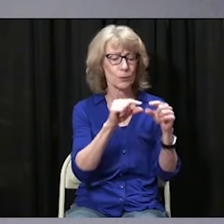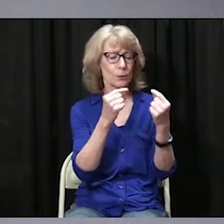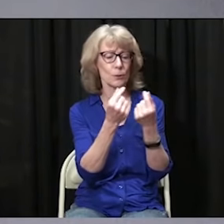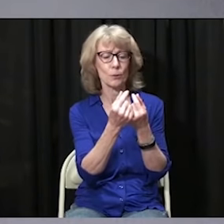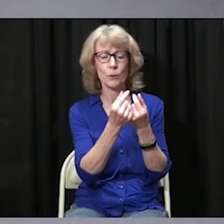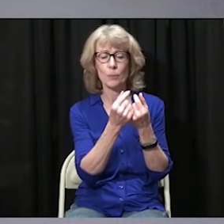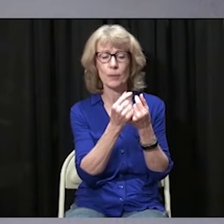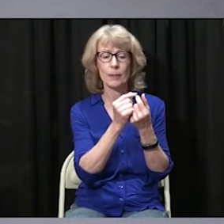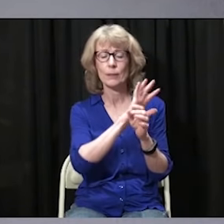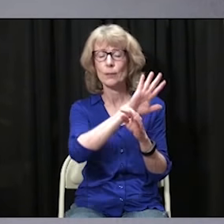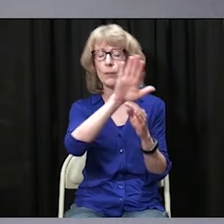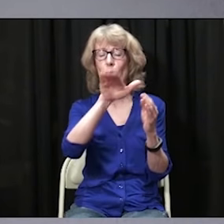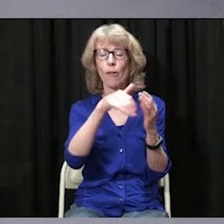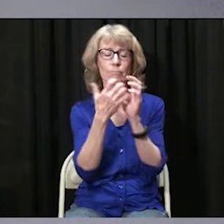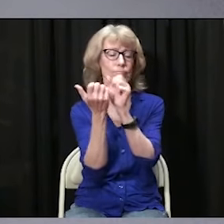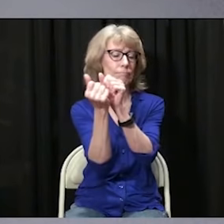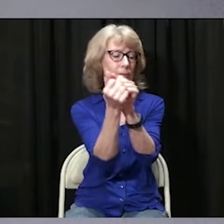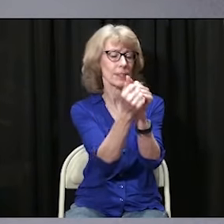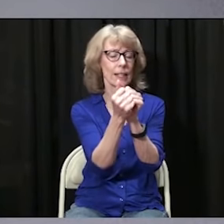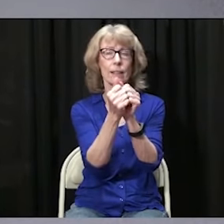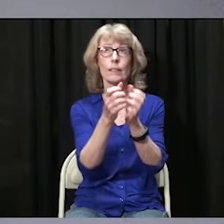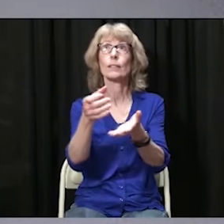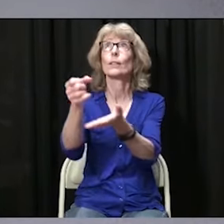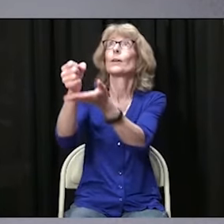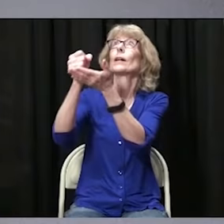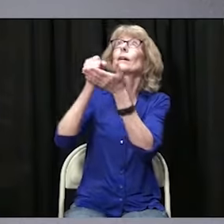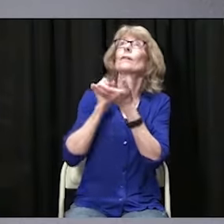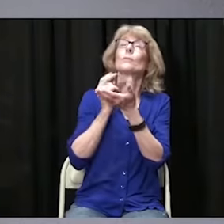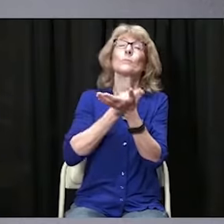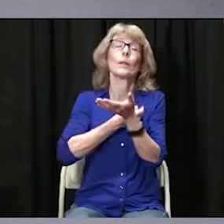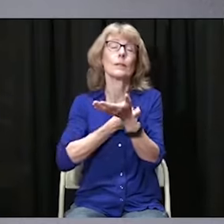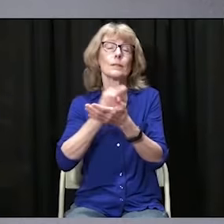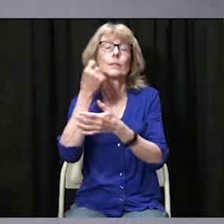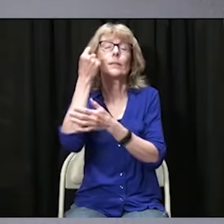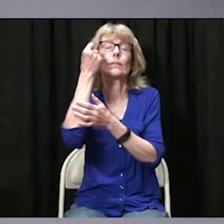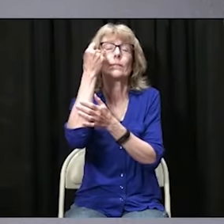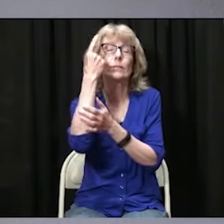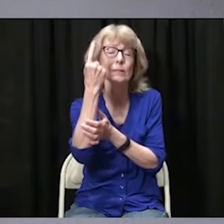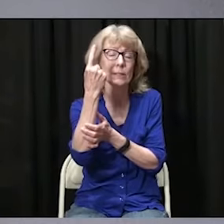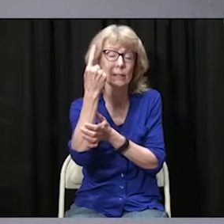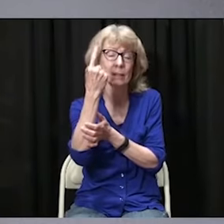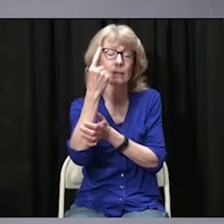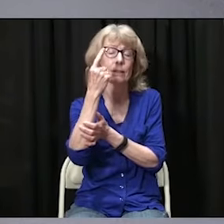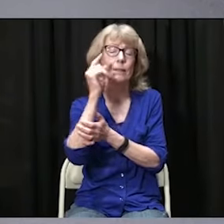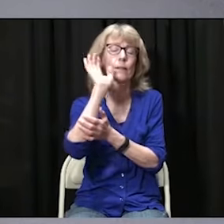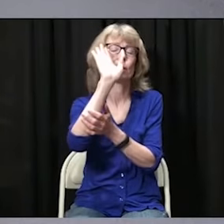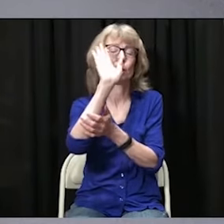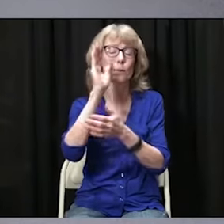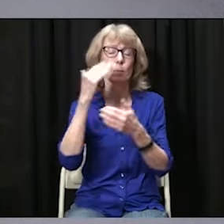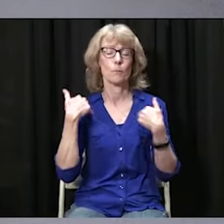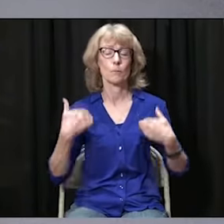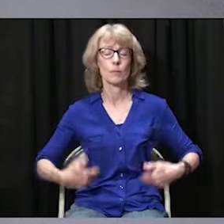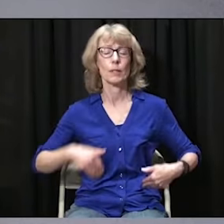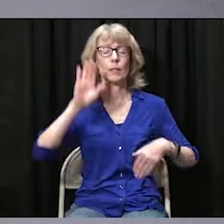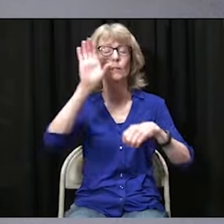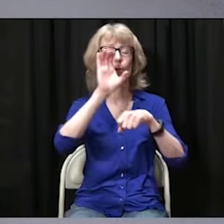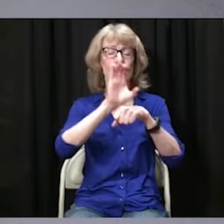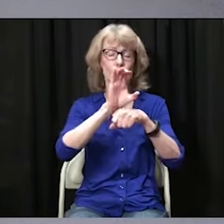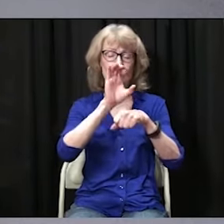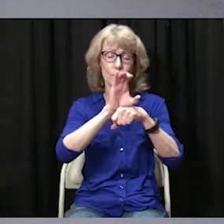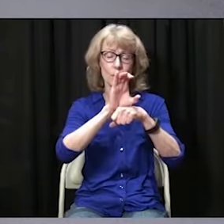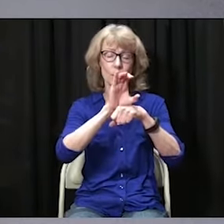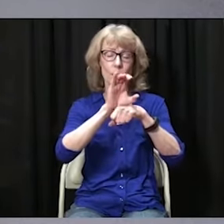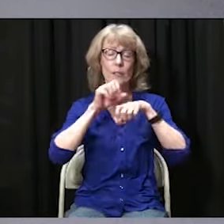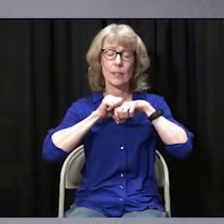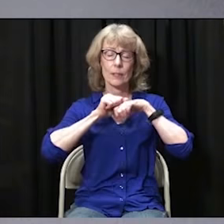And so, Father, would you help us capture the magnitude of your body, your church, in this world as